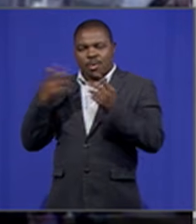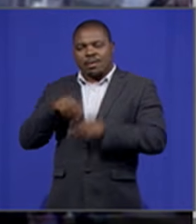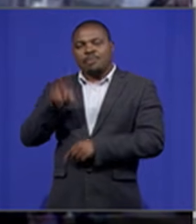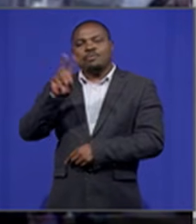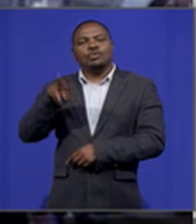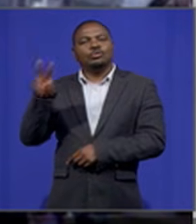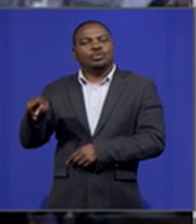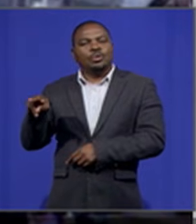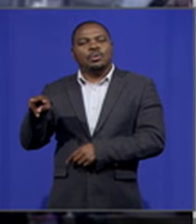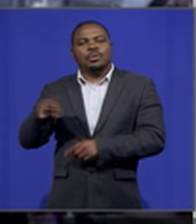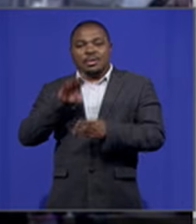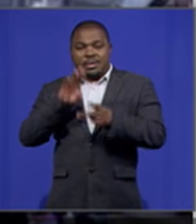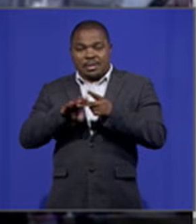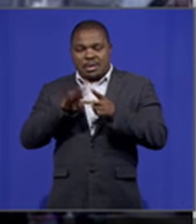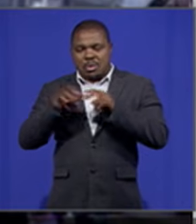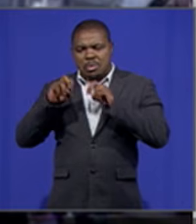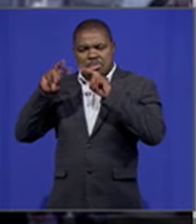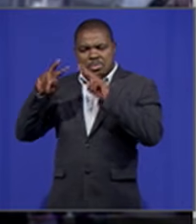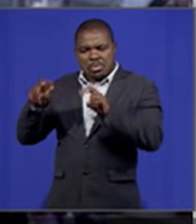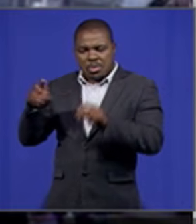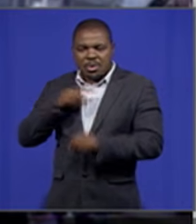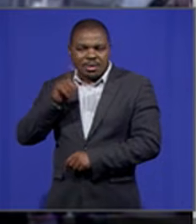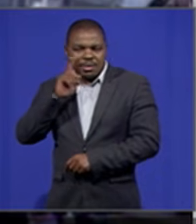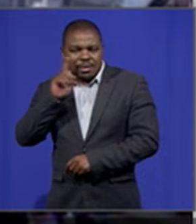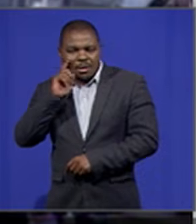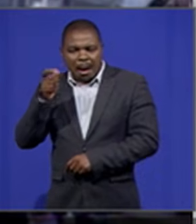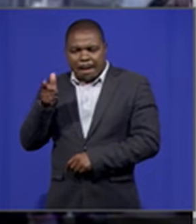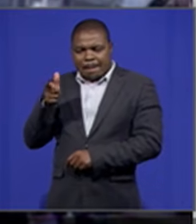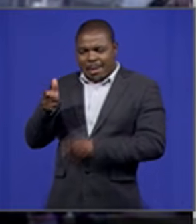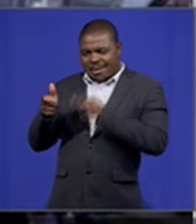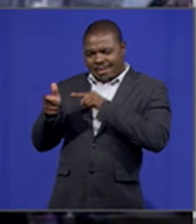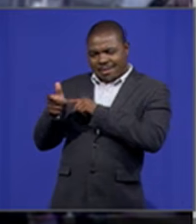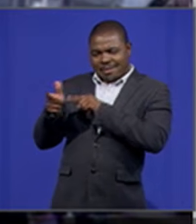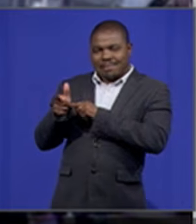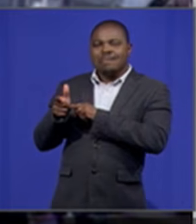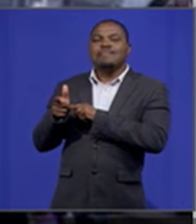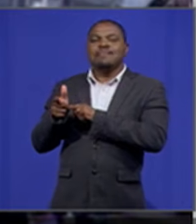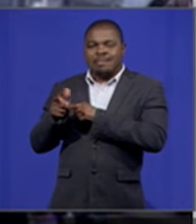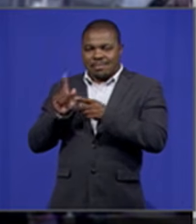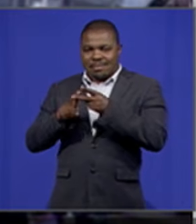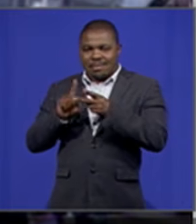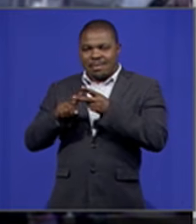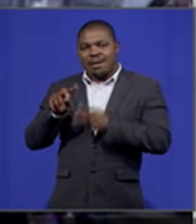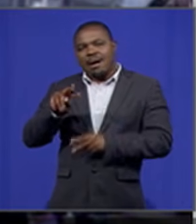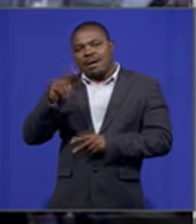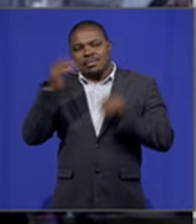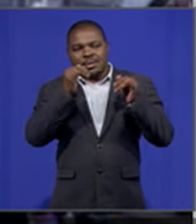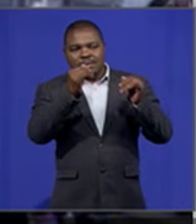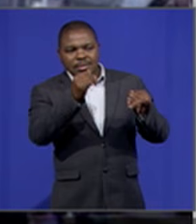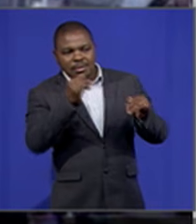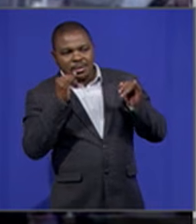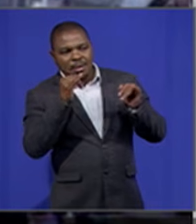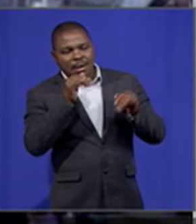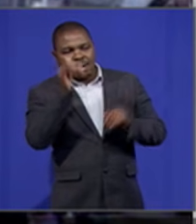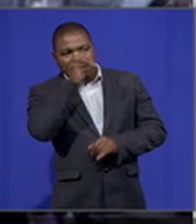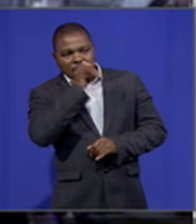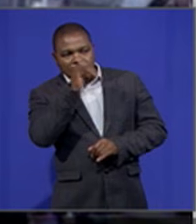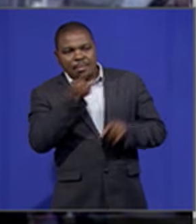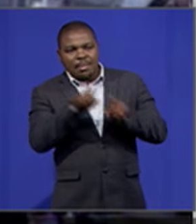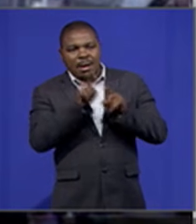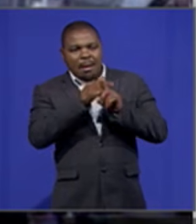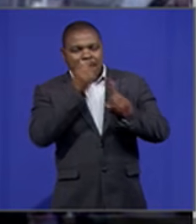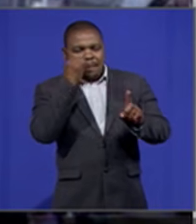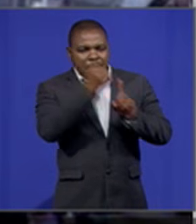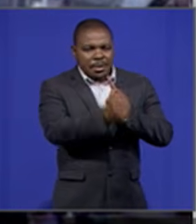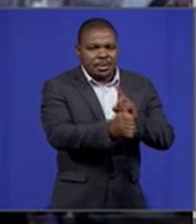Preliminary investigations have revealed that the firearm used in the commission of the crime has also been linked to other serious and violent crimes, including cases of